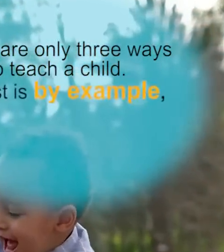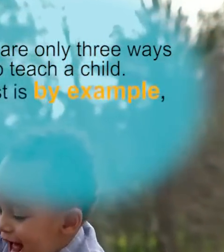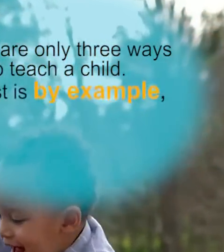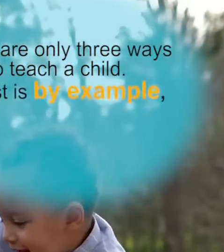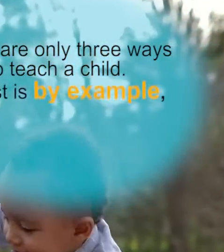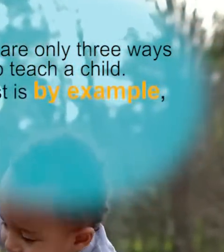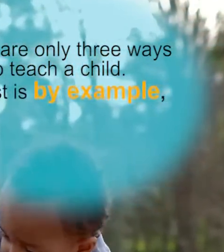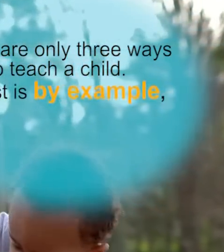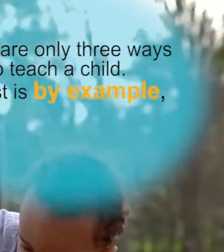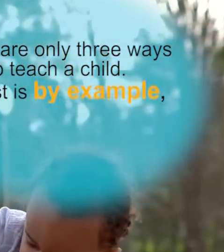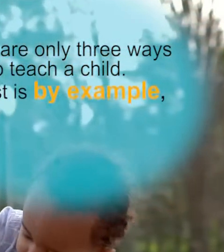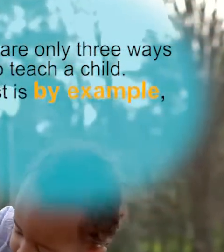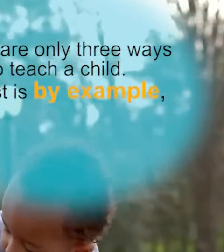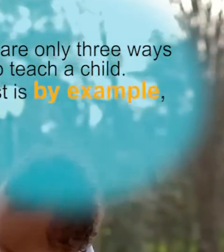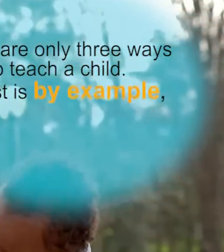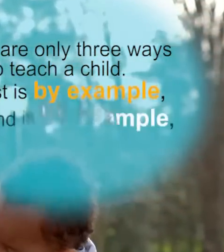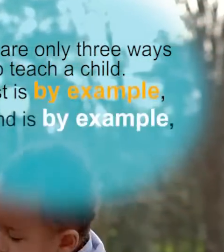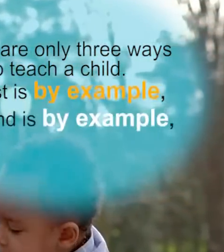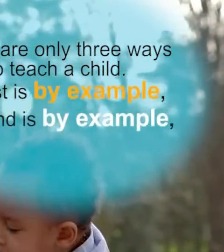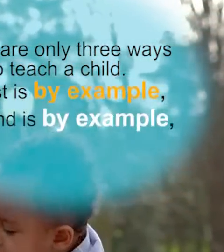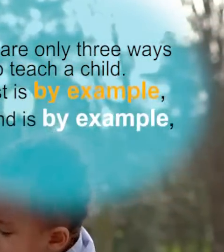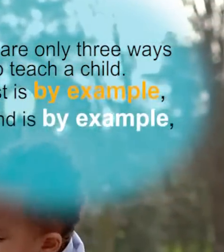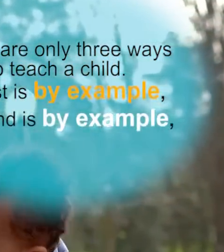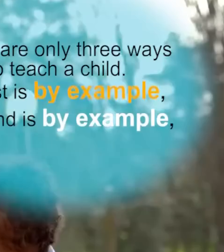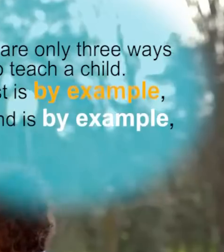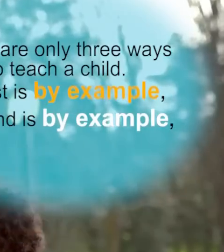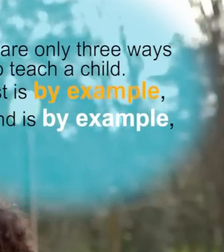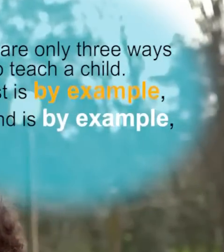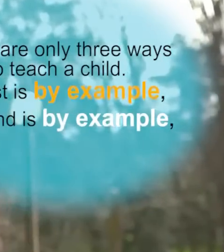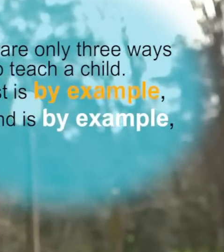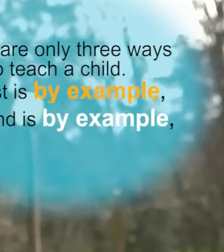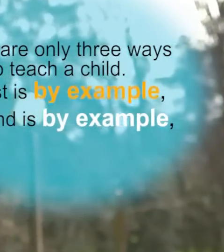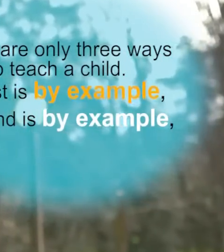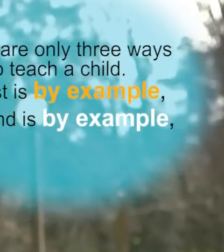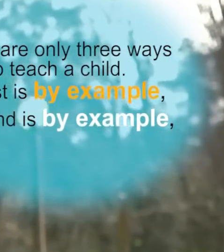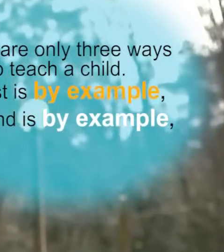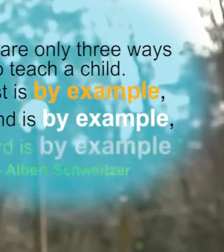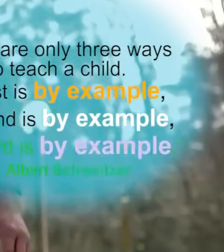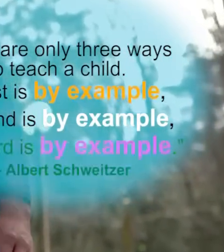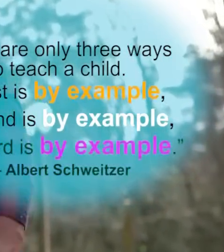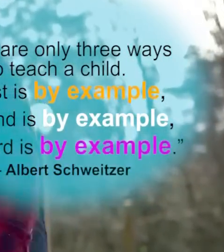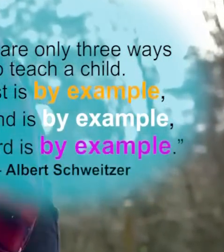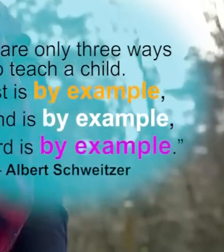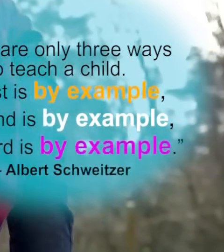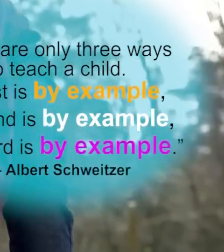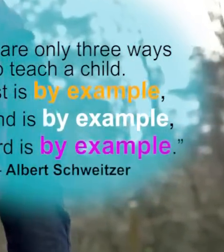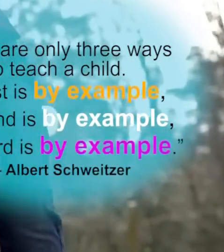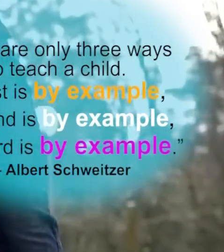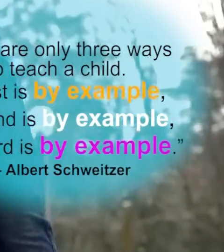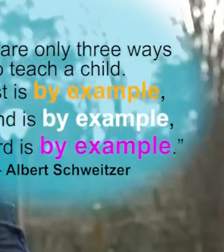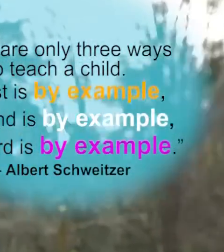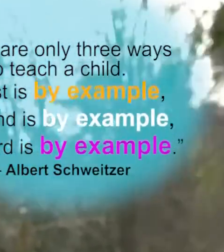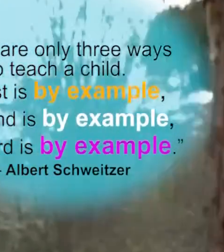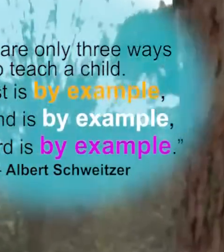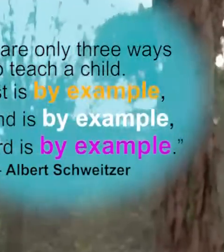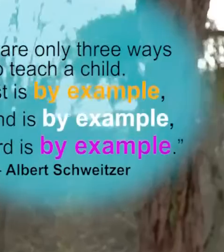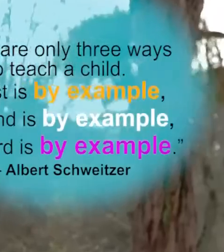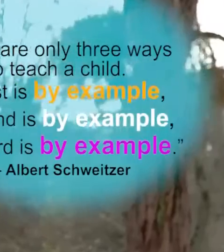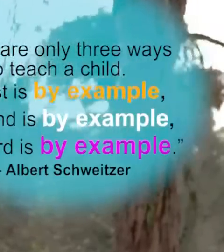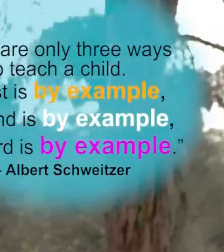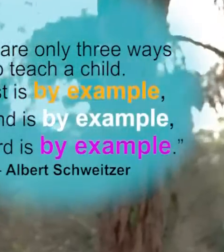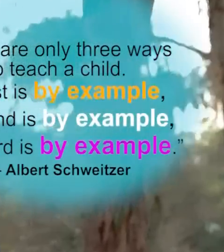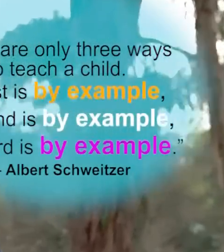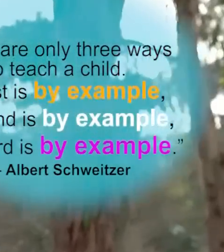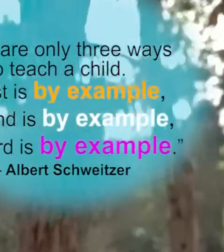is by example. The second is by example. The third is by